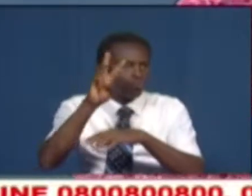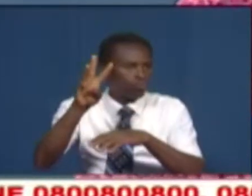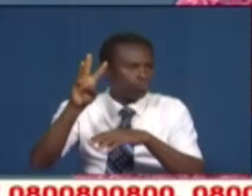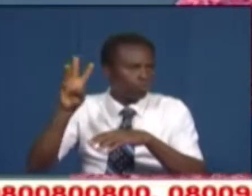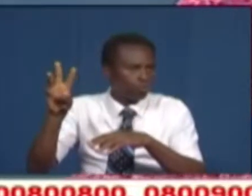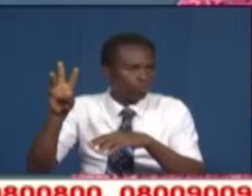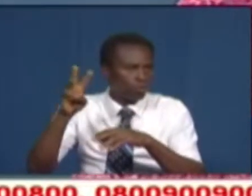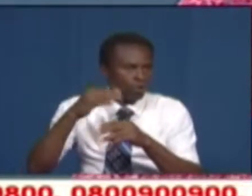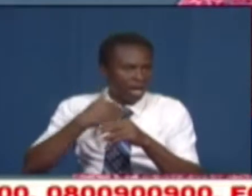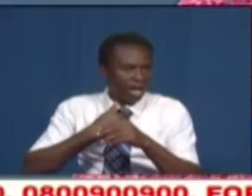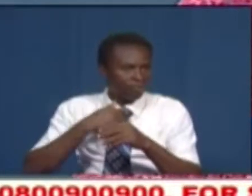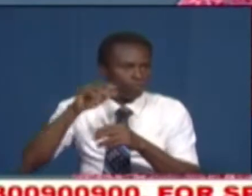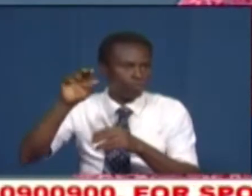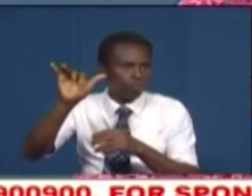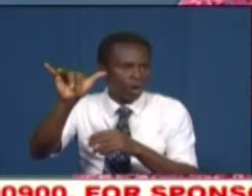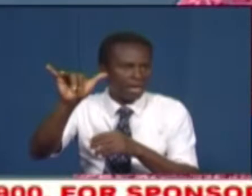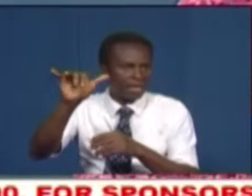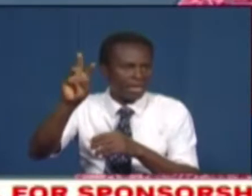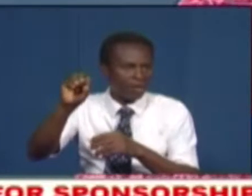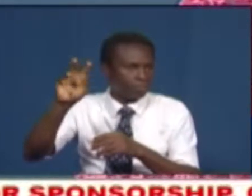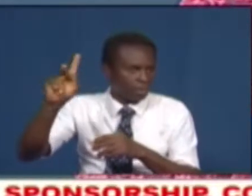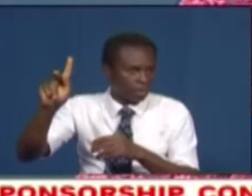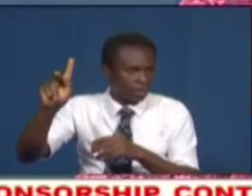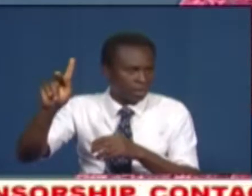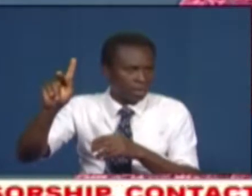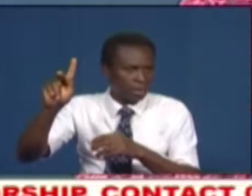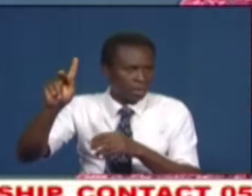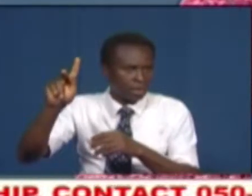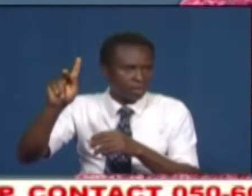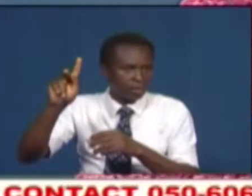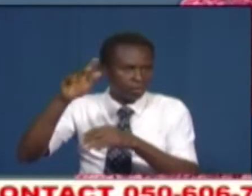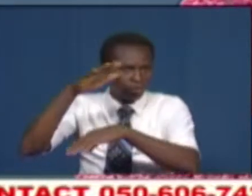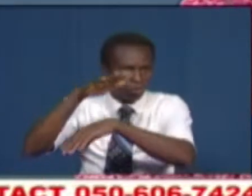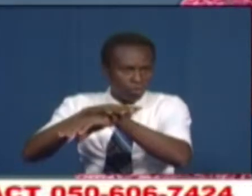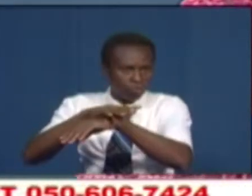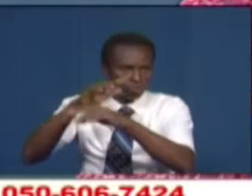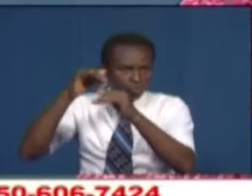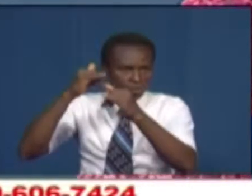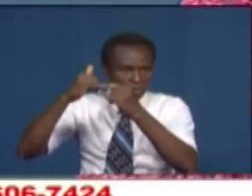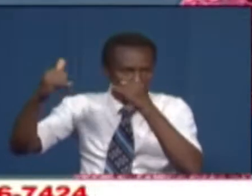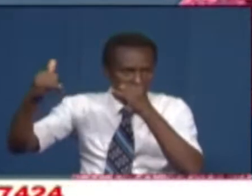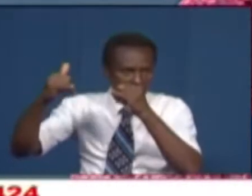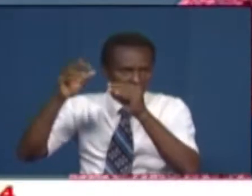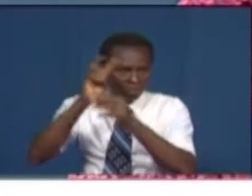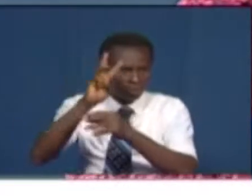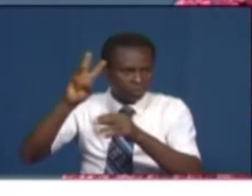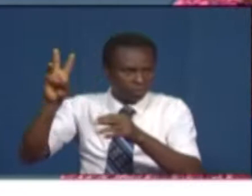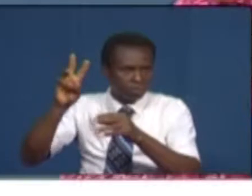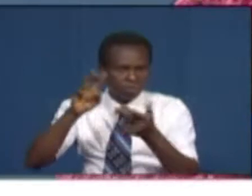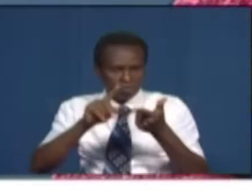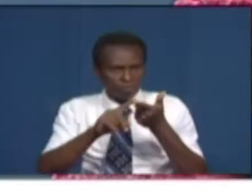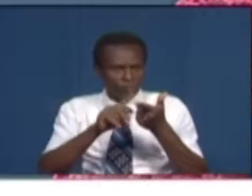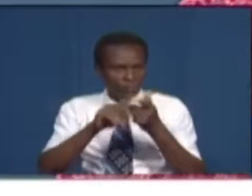you go to Play Store, you will get it. There's also another one, I think the Ghana Health Service Family Health